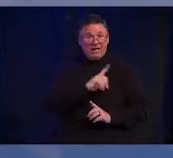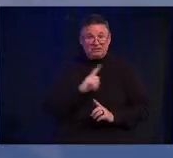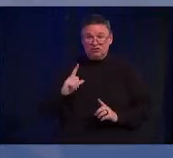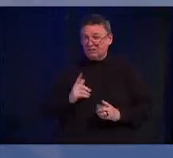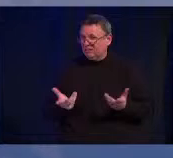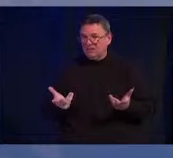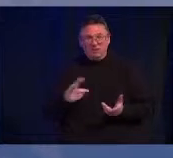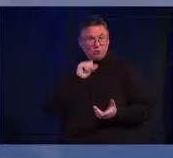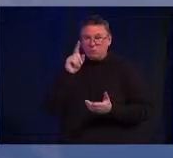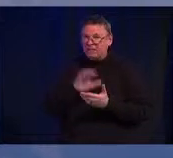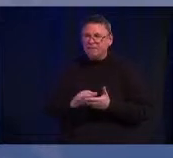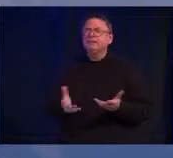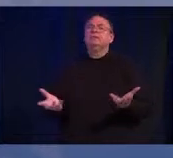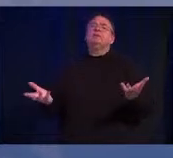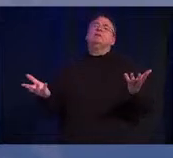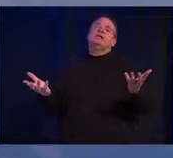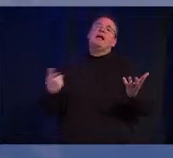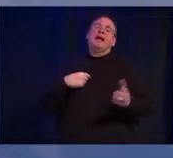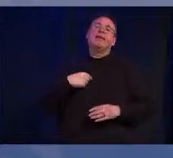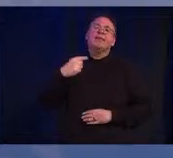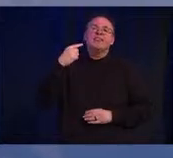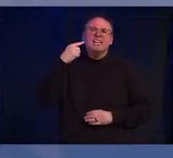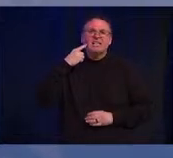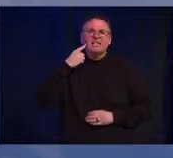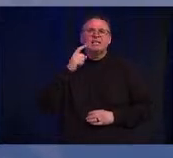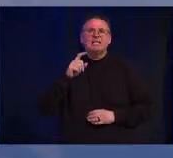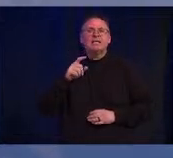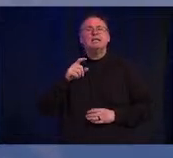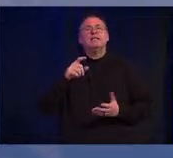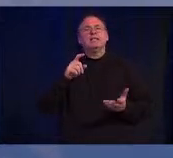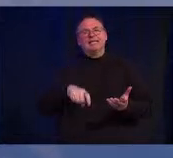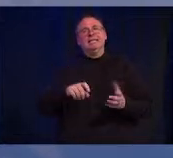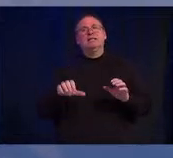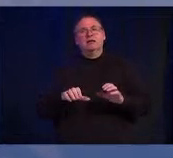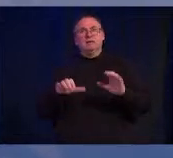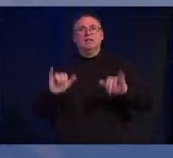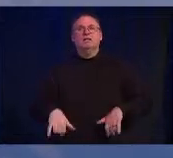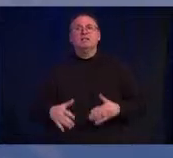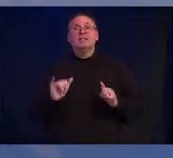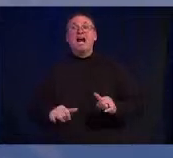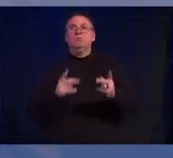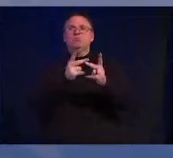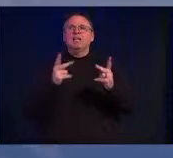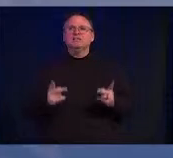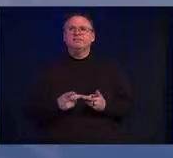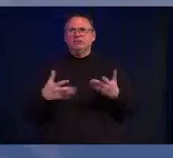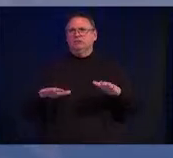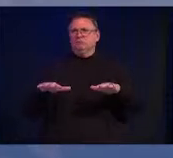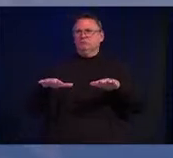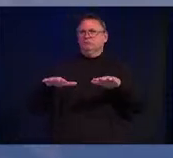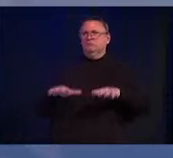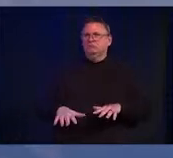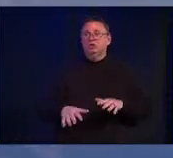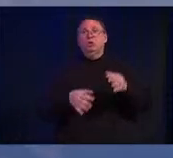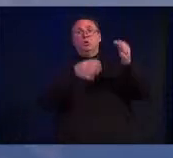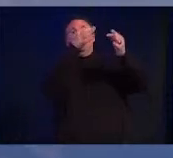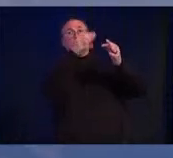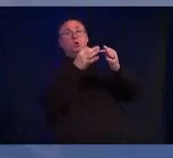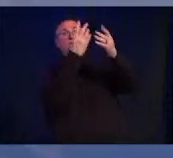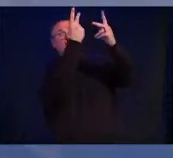product, I think they did that, and it's a place where it's settled. The courts have vetted it,